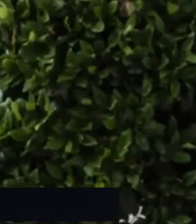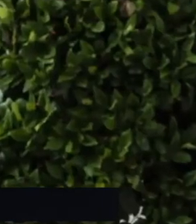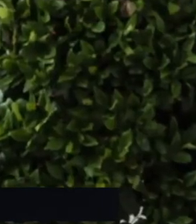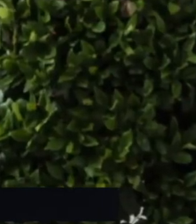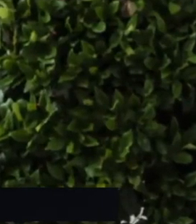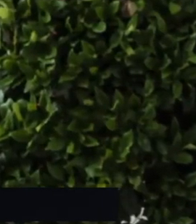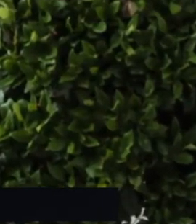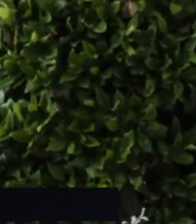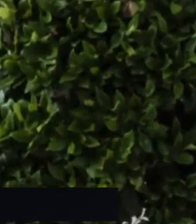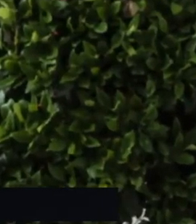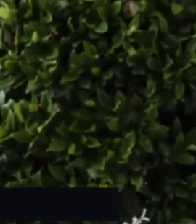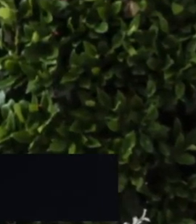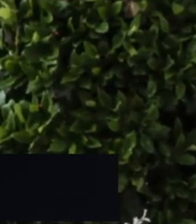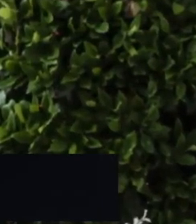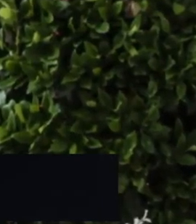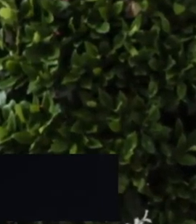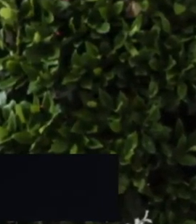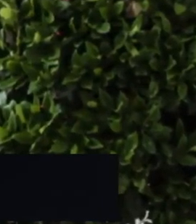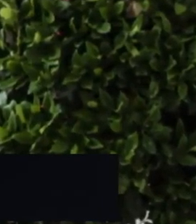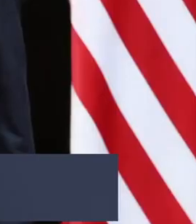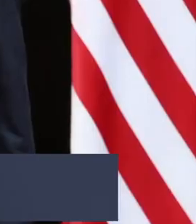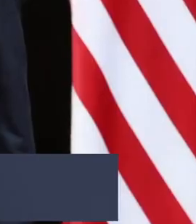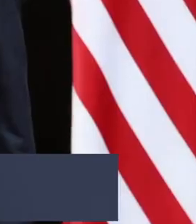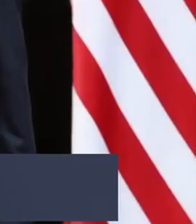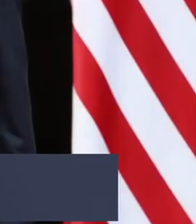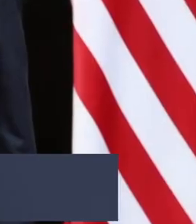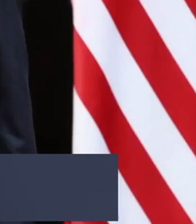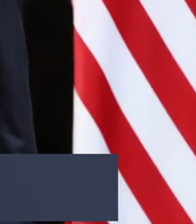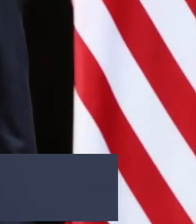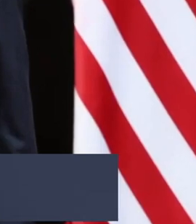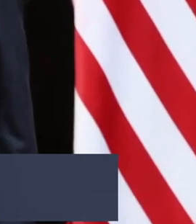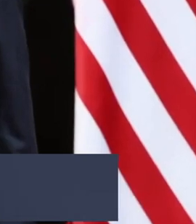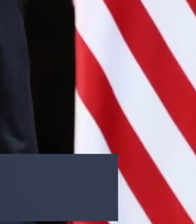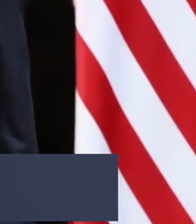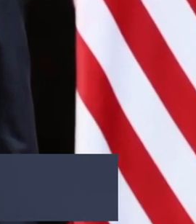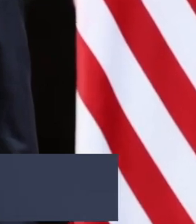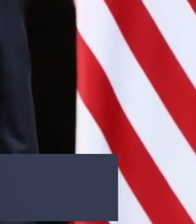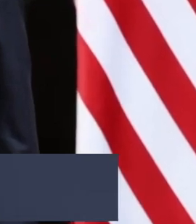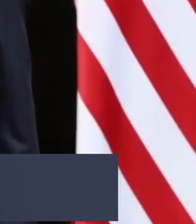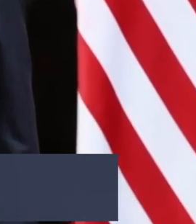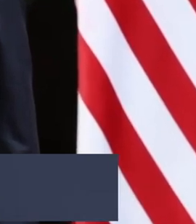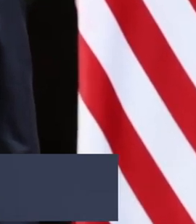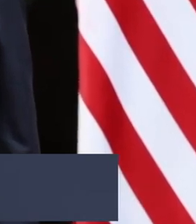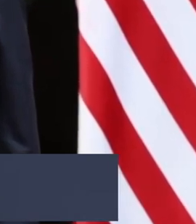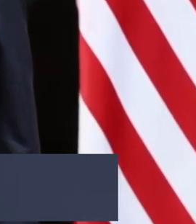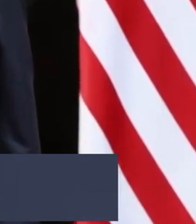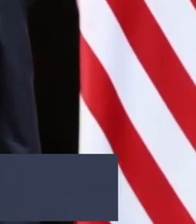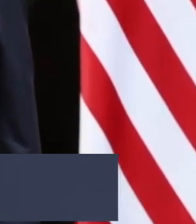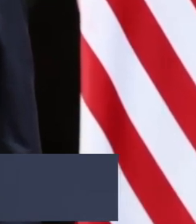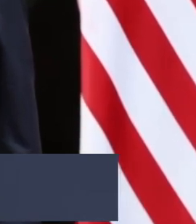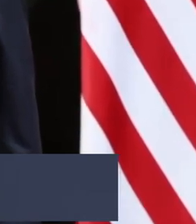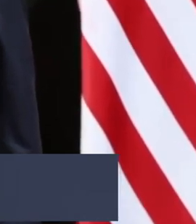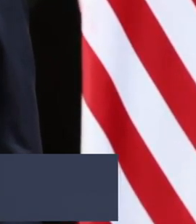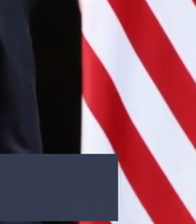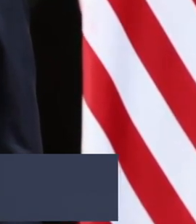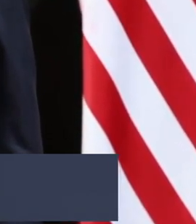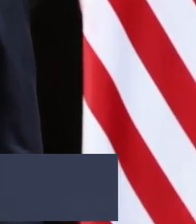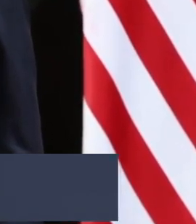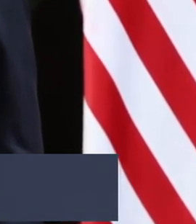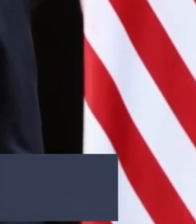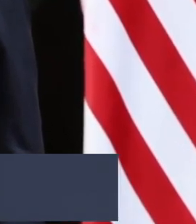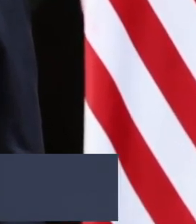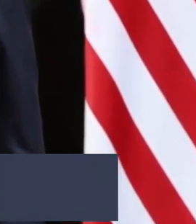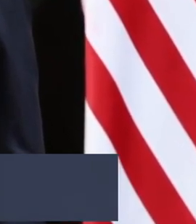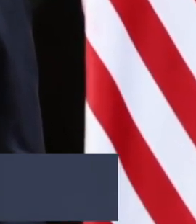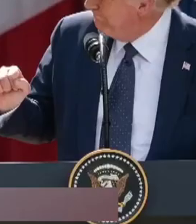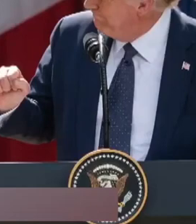tenido diferencias, pero hemos puesto por delante el interés general, el interés de los dos